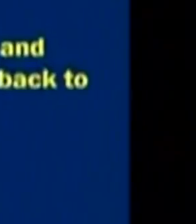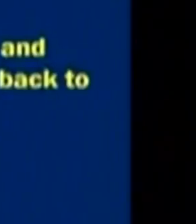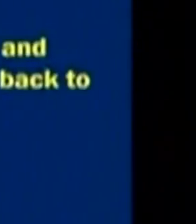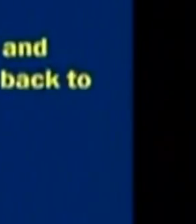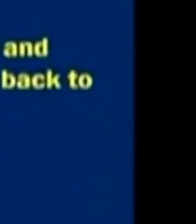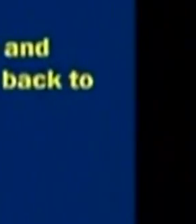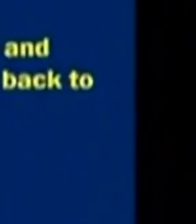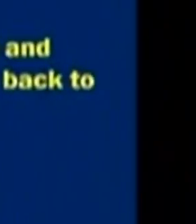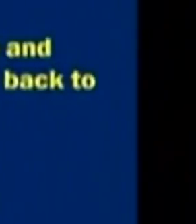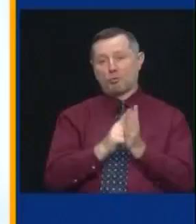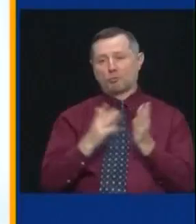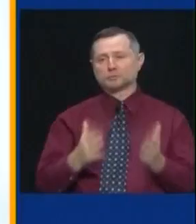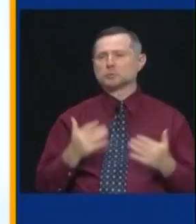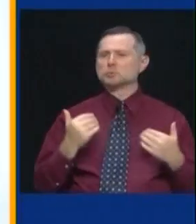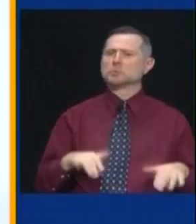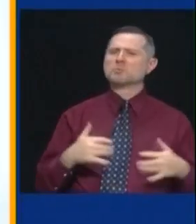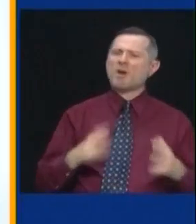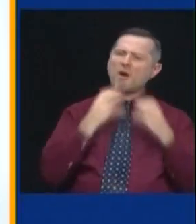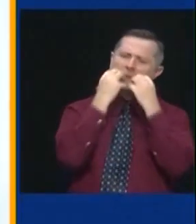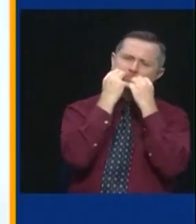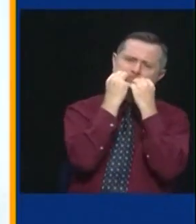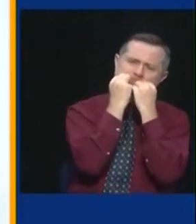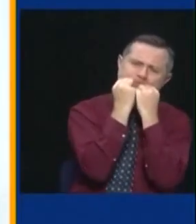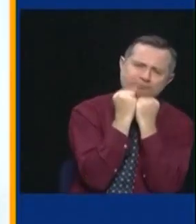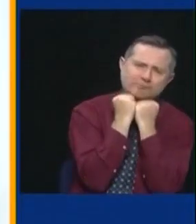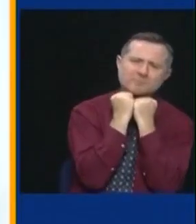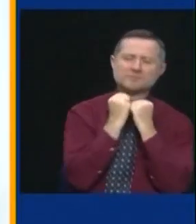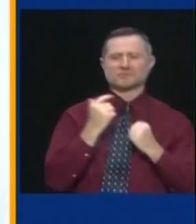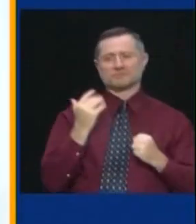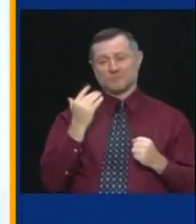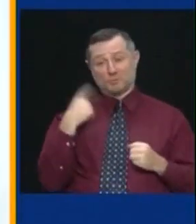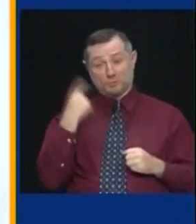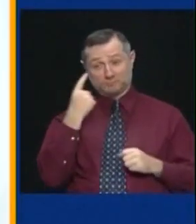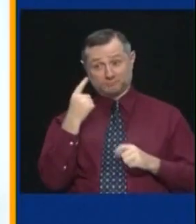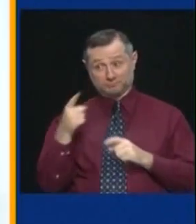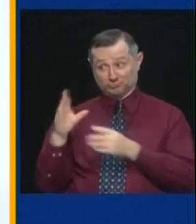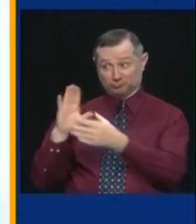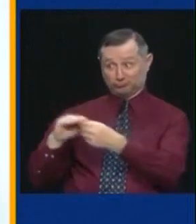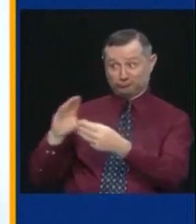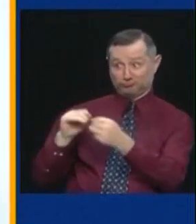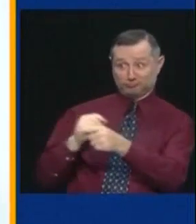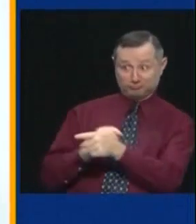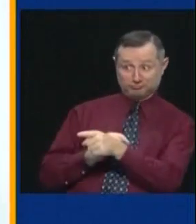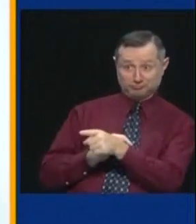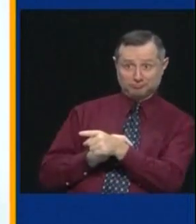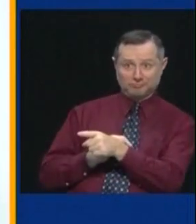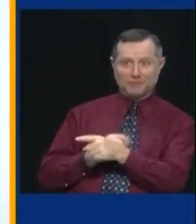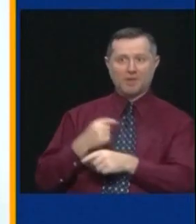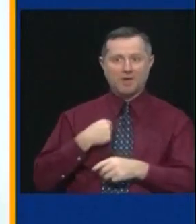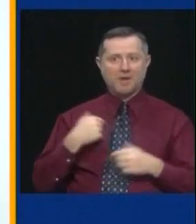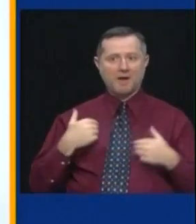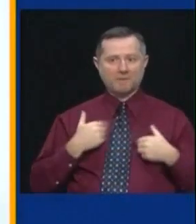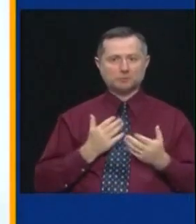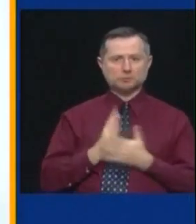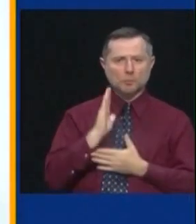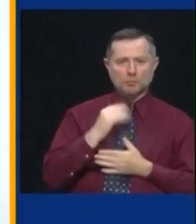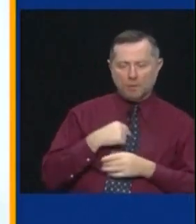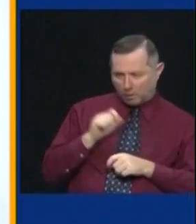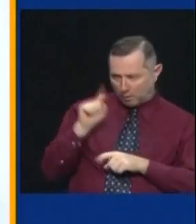concerns about the investigation. When a witness says that someone did something, I get to ask them questions and cross-examine them.